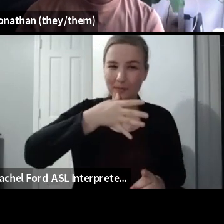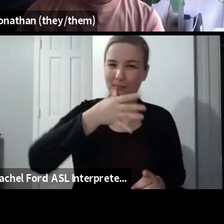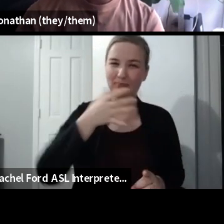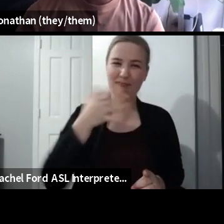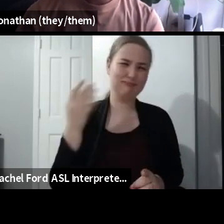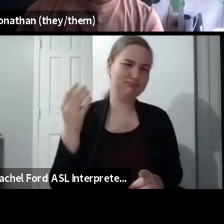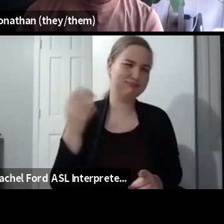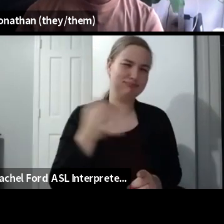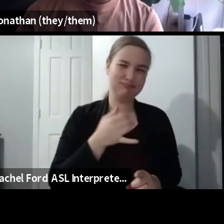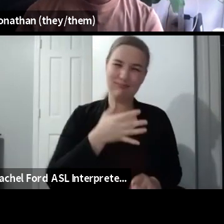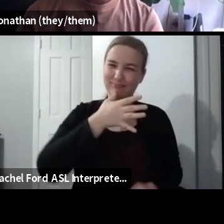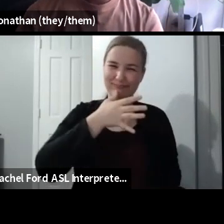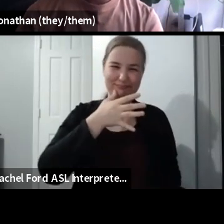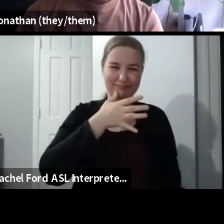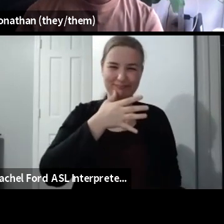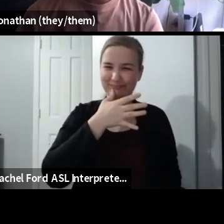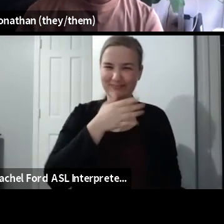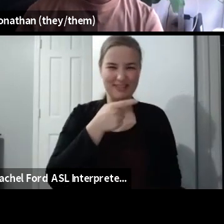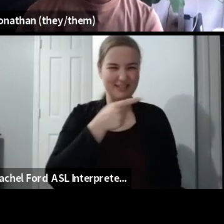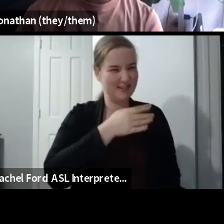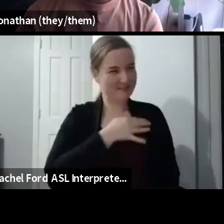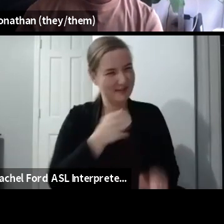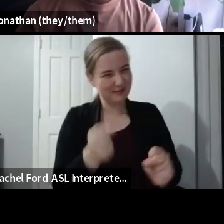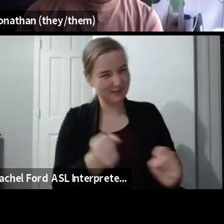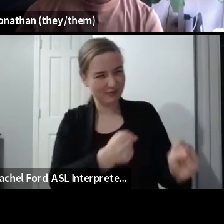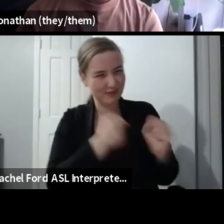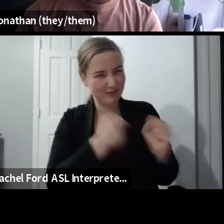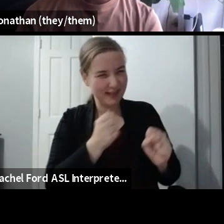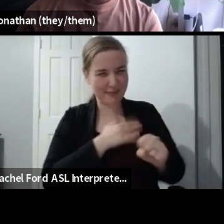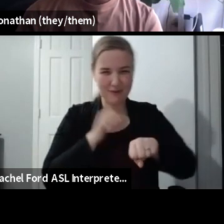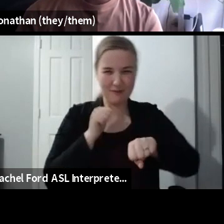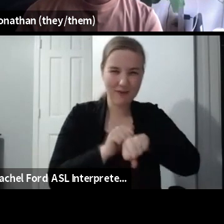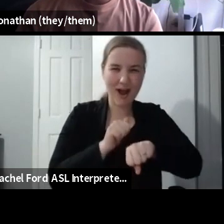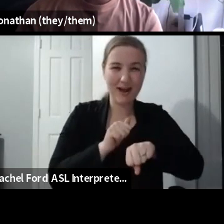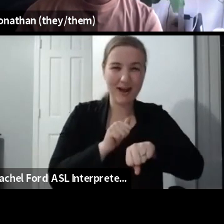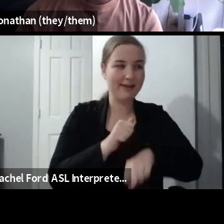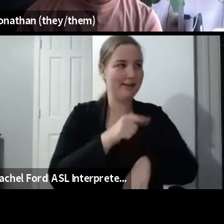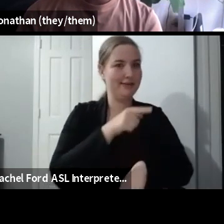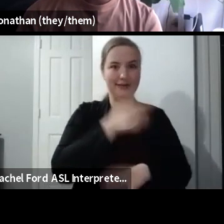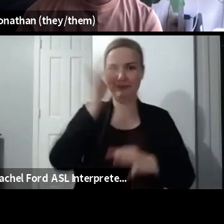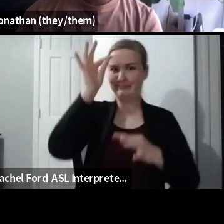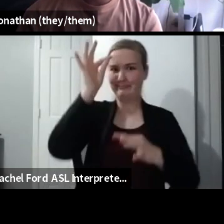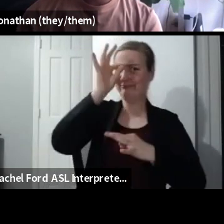My mother, give me my backbone, you know? Even though she doesn't know what the hell I'm doing.